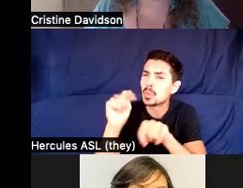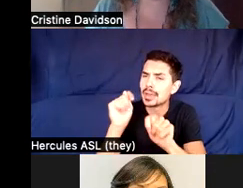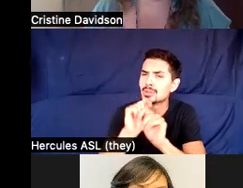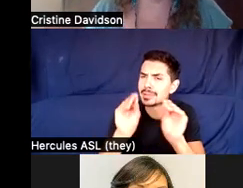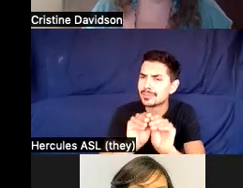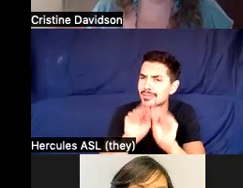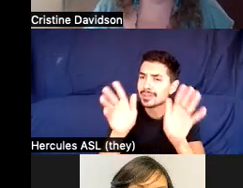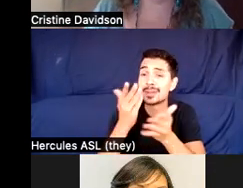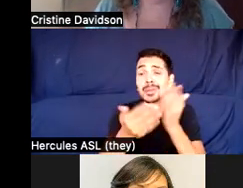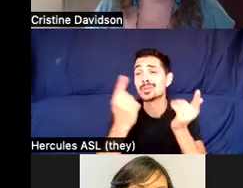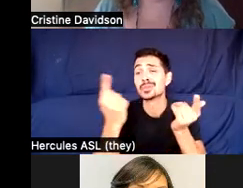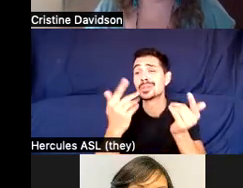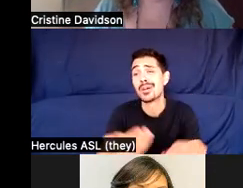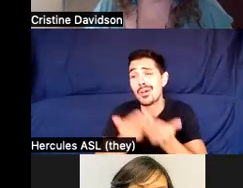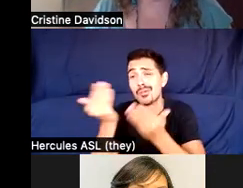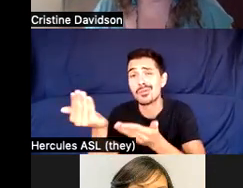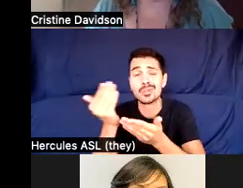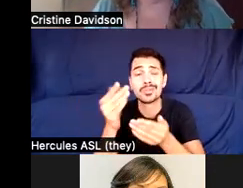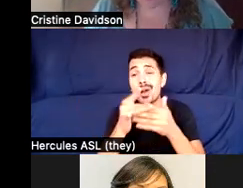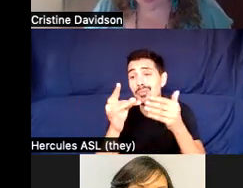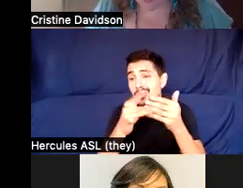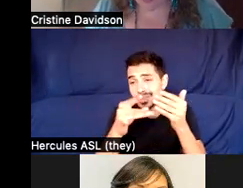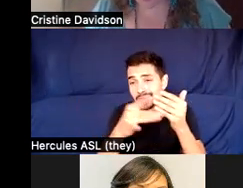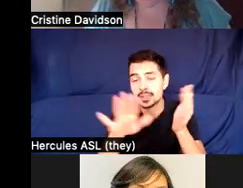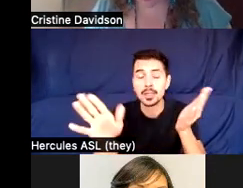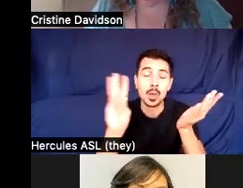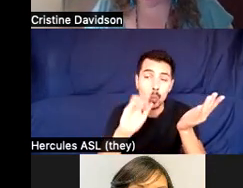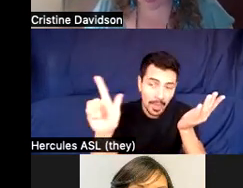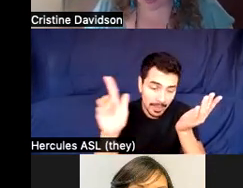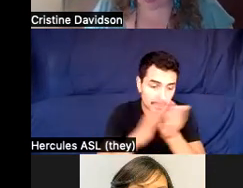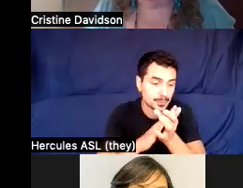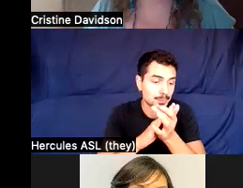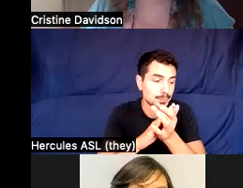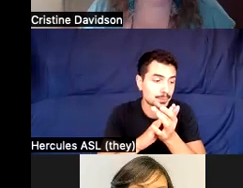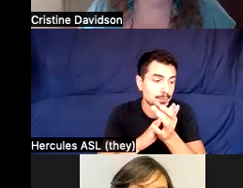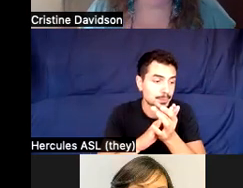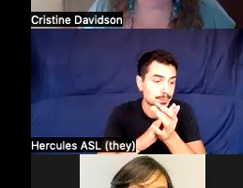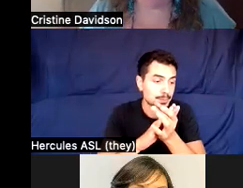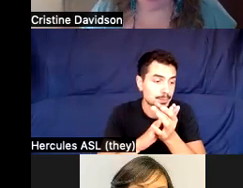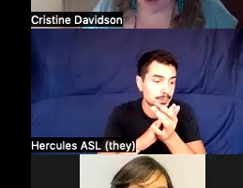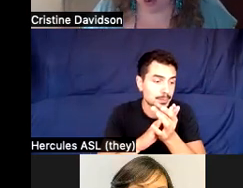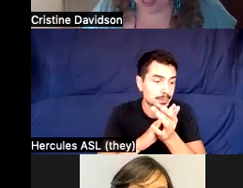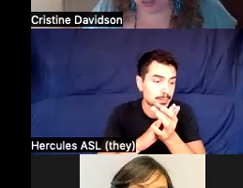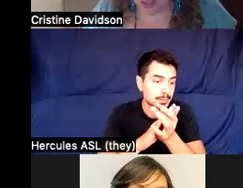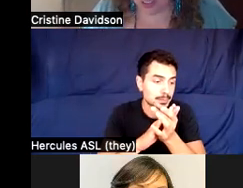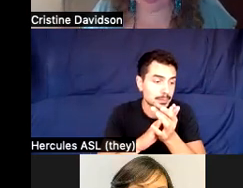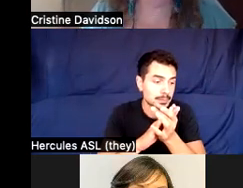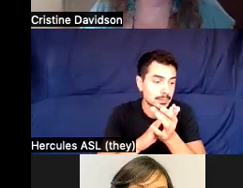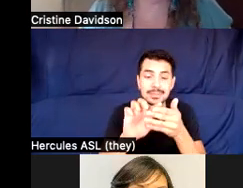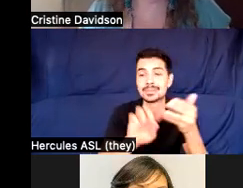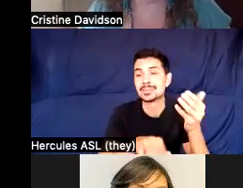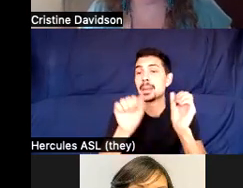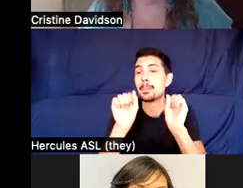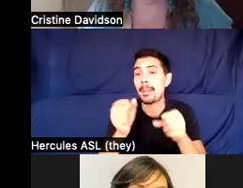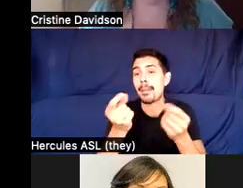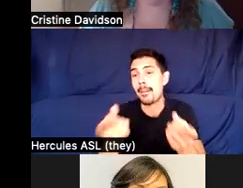just offer up a couple of options and say, well, these are the things that might happen, or these are the things that you